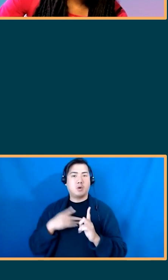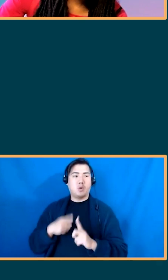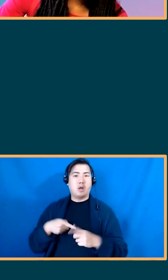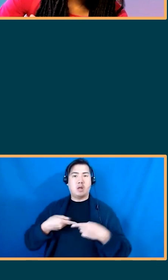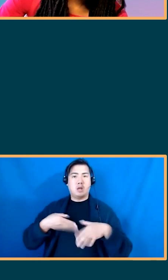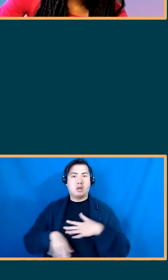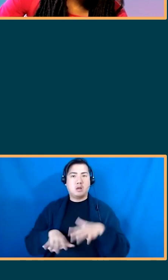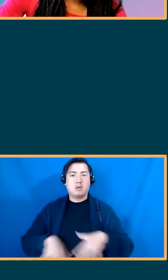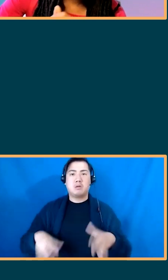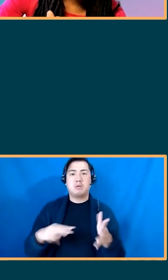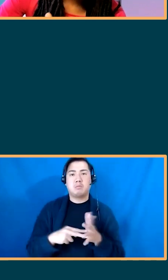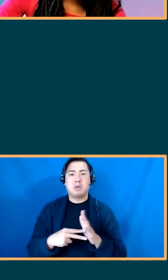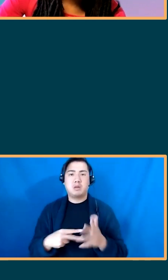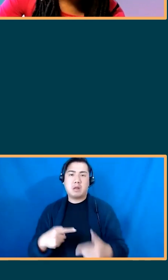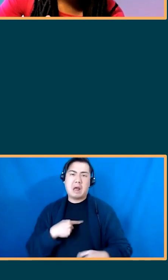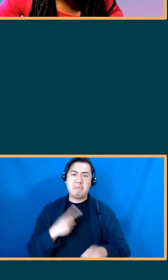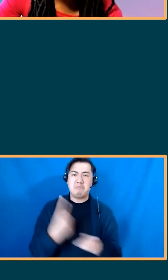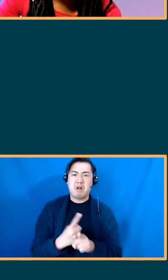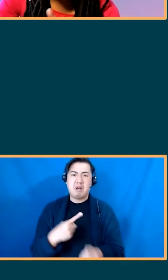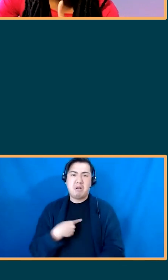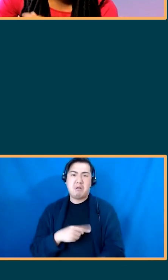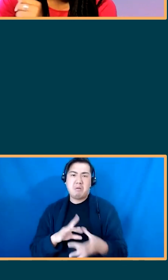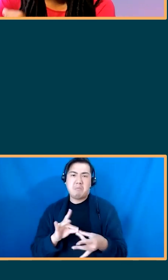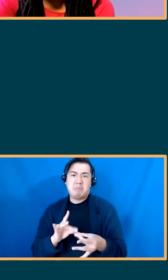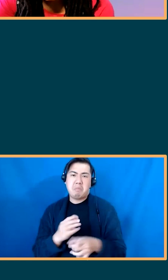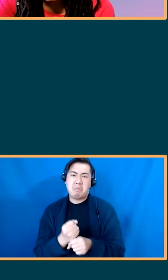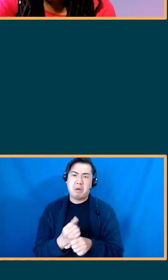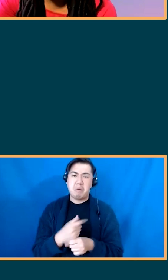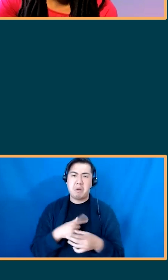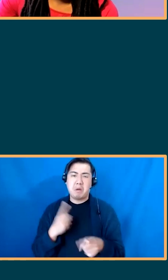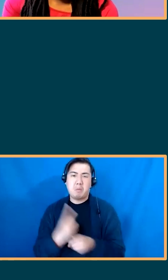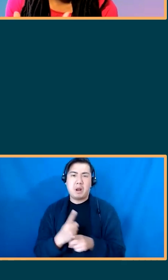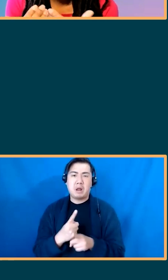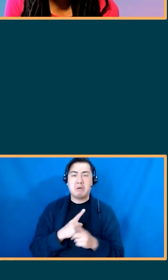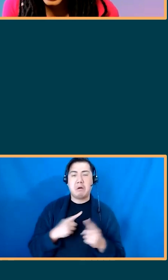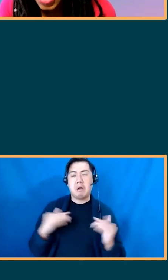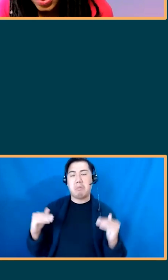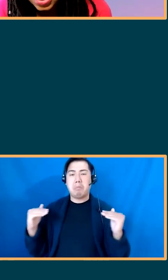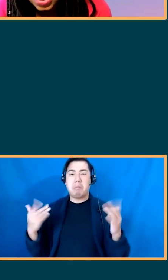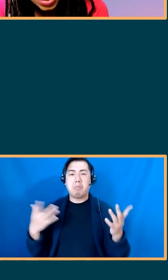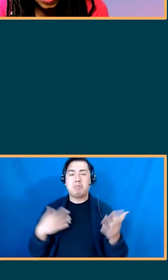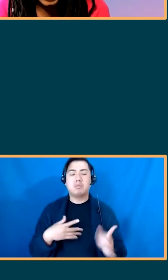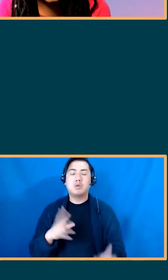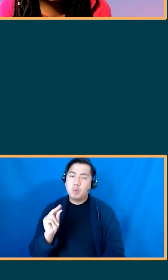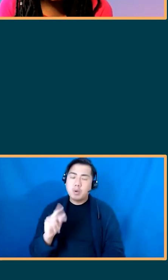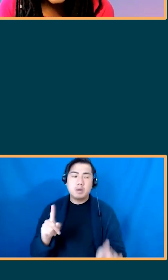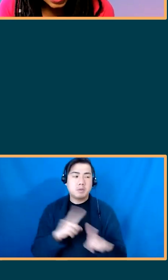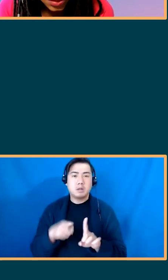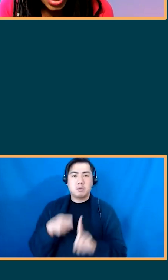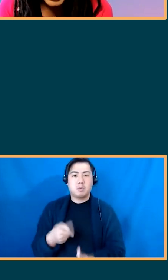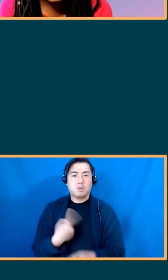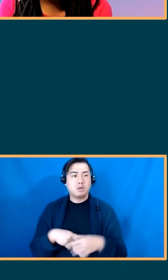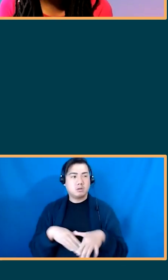to walk away going, I'm right, and now I feel that I am more right. Rather that we can enter into discourse, we